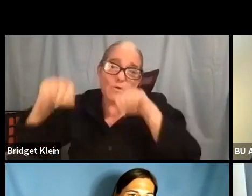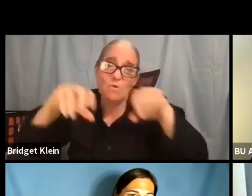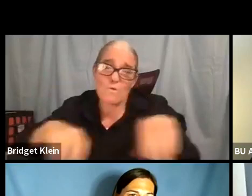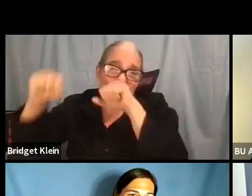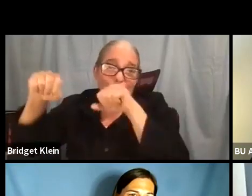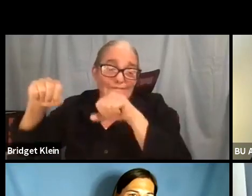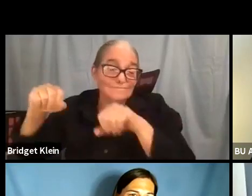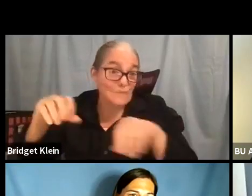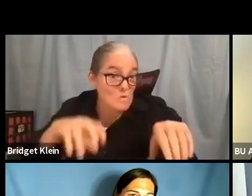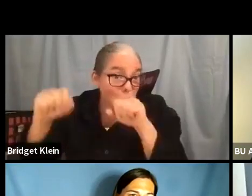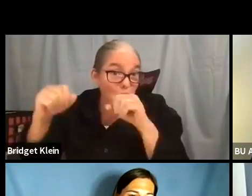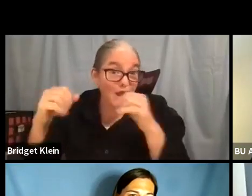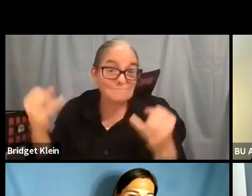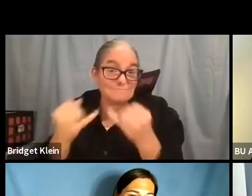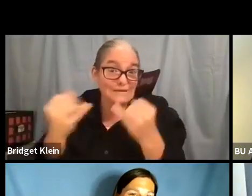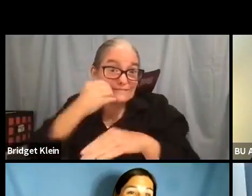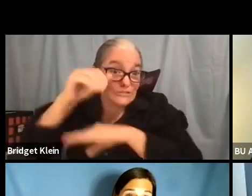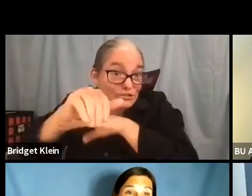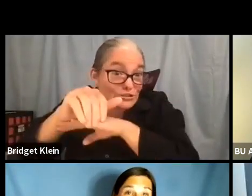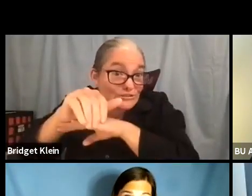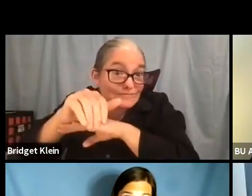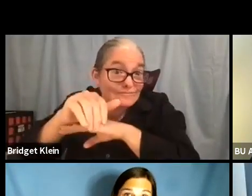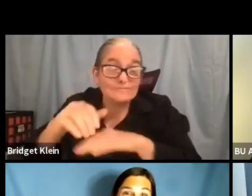Alexa and Gabby are